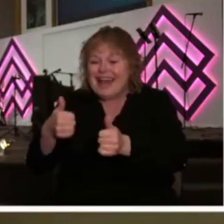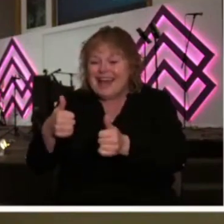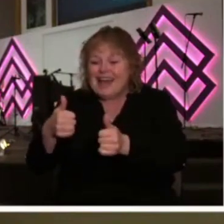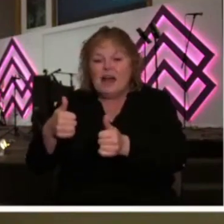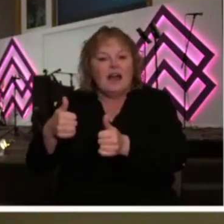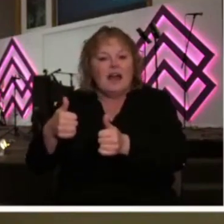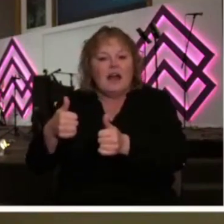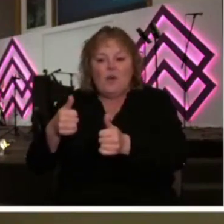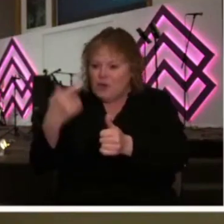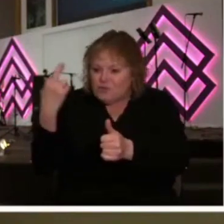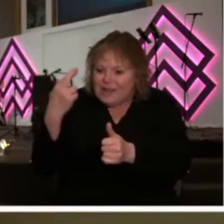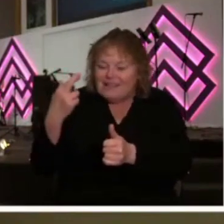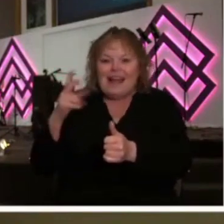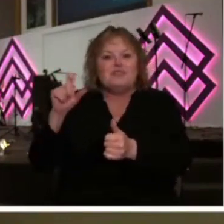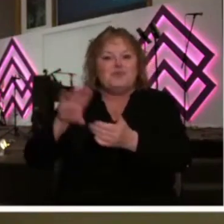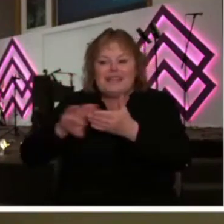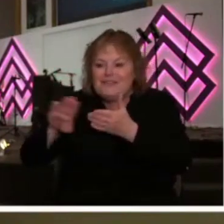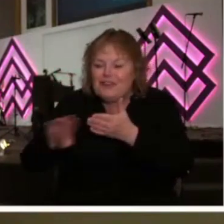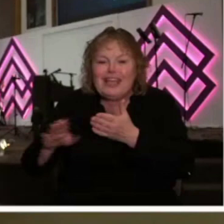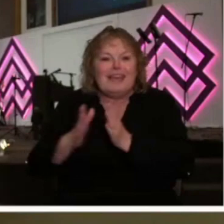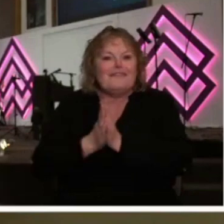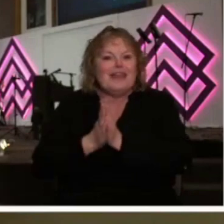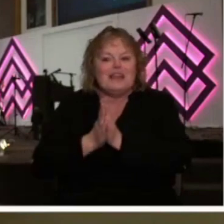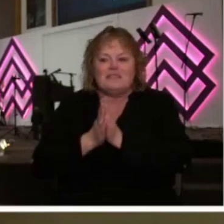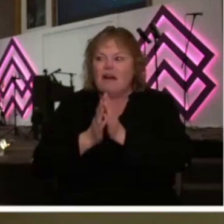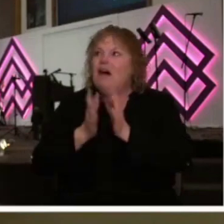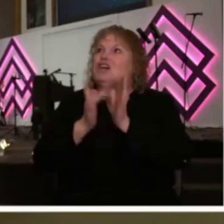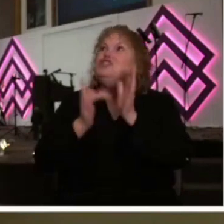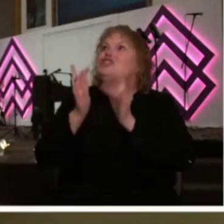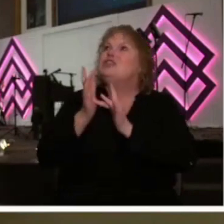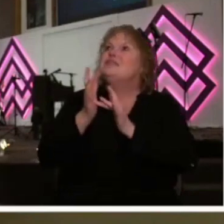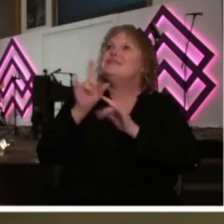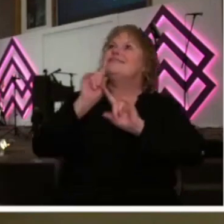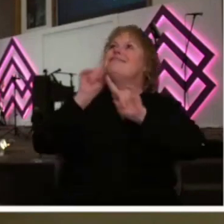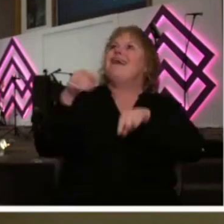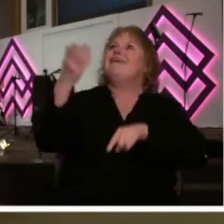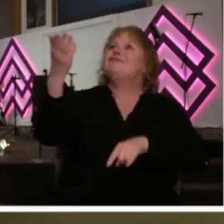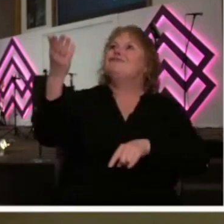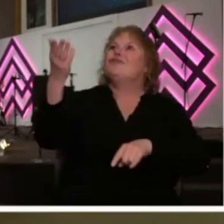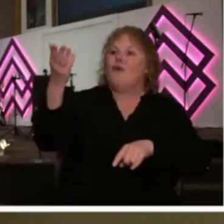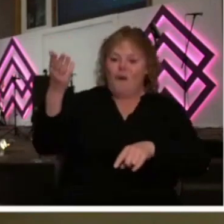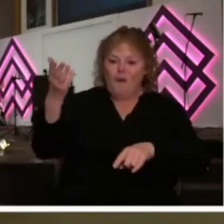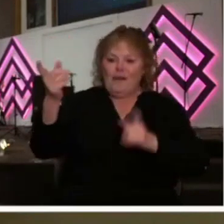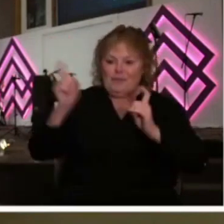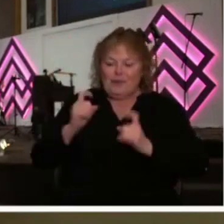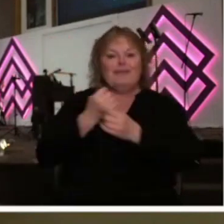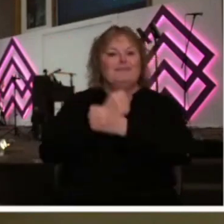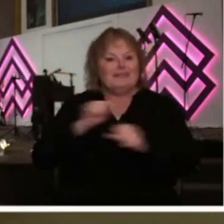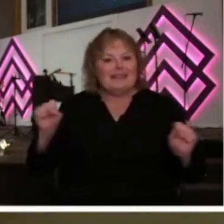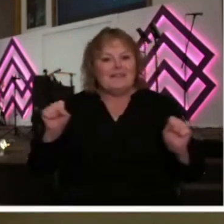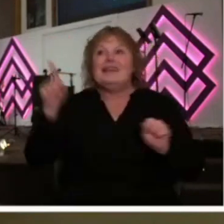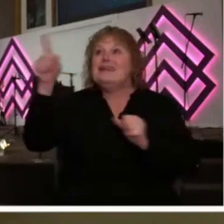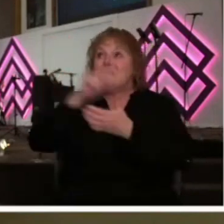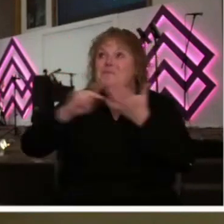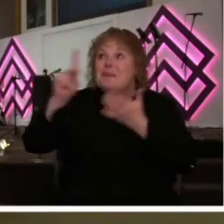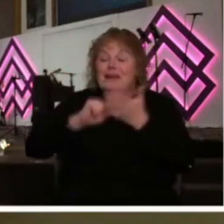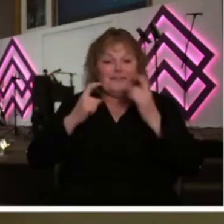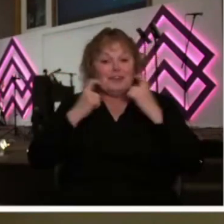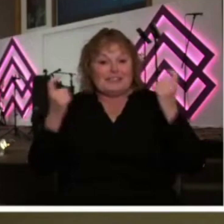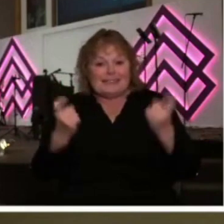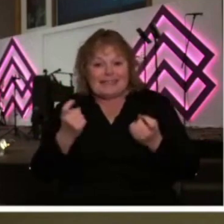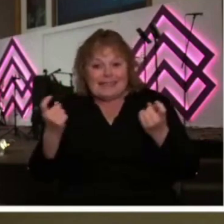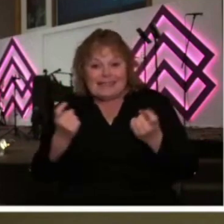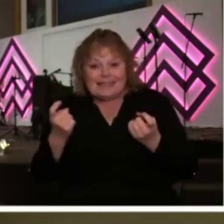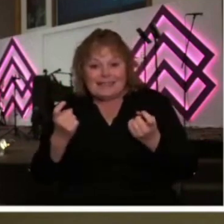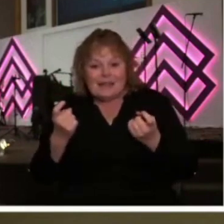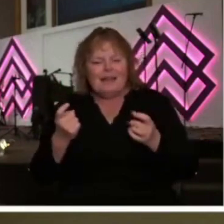that we needed forgiveness from our sins and discovered that Jesus Christ alone was the just payment for our sin. And we